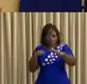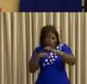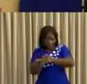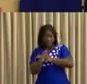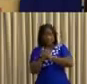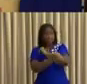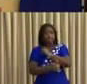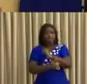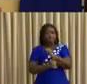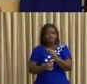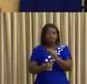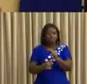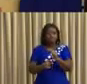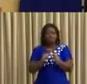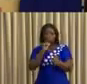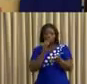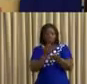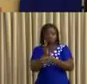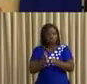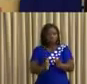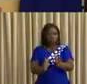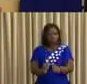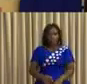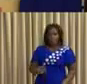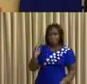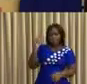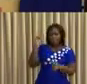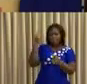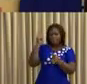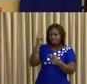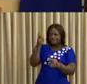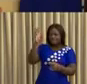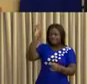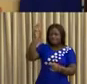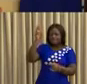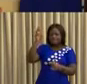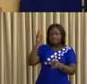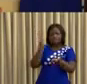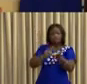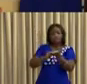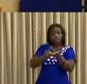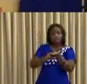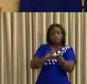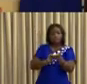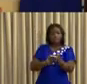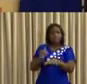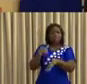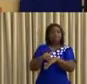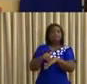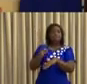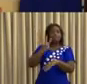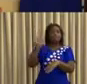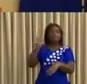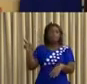illegally. Indeed, the first six recorded cases of COVID-19 in the Volta region, for